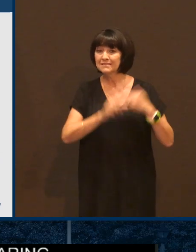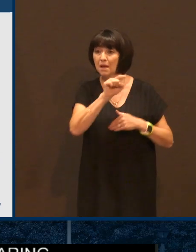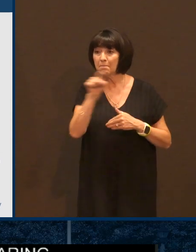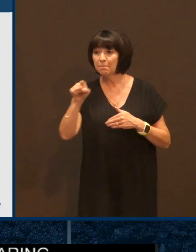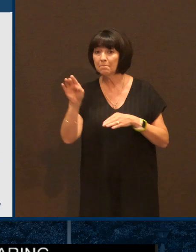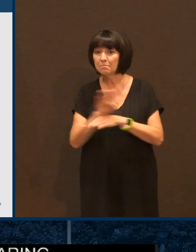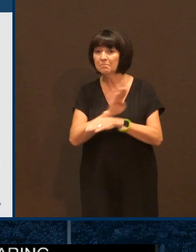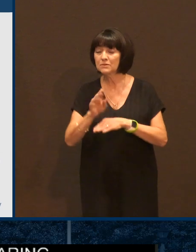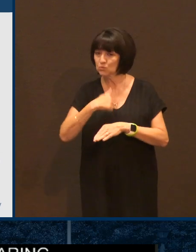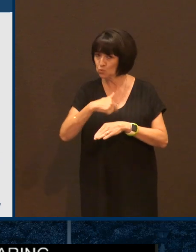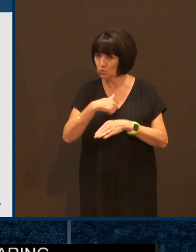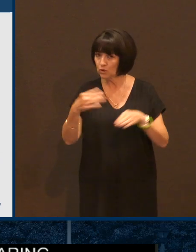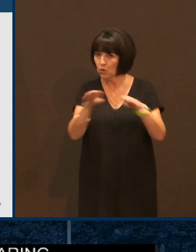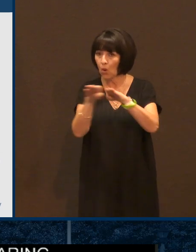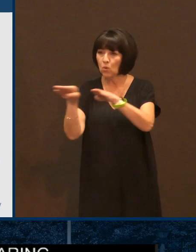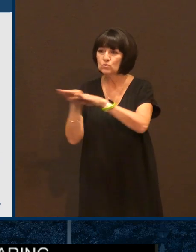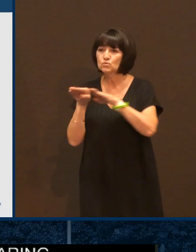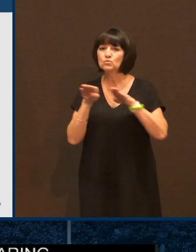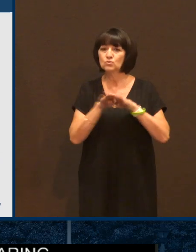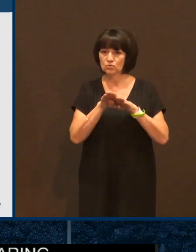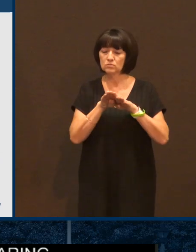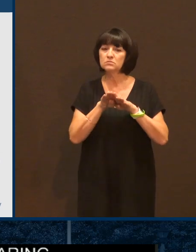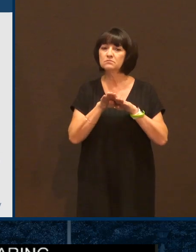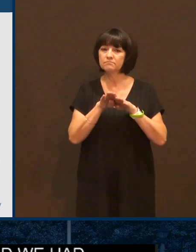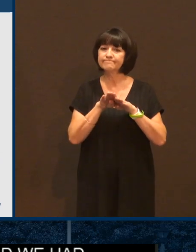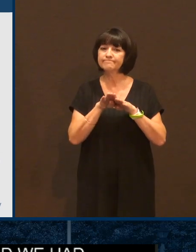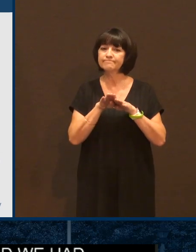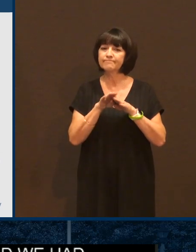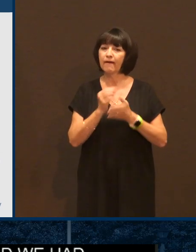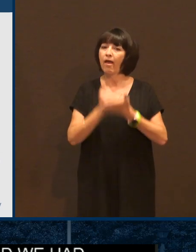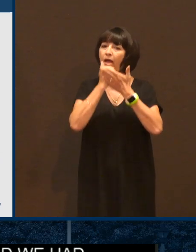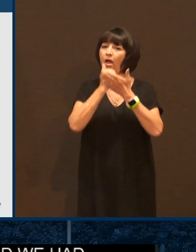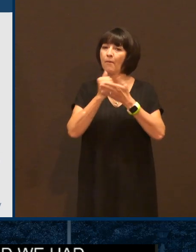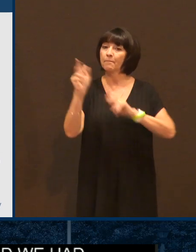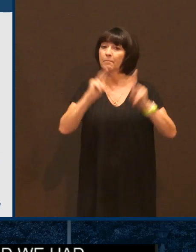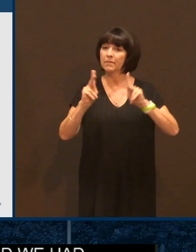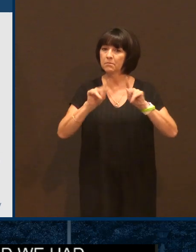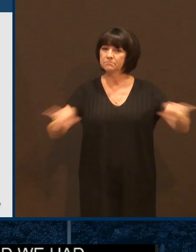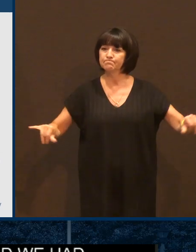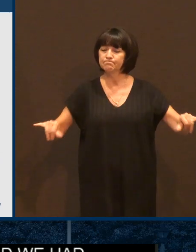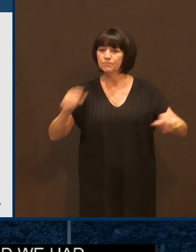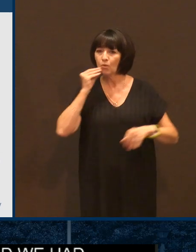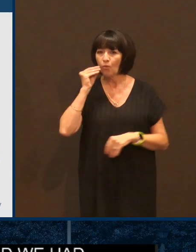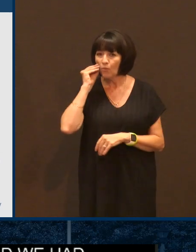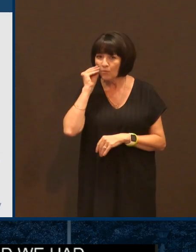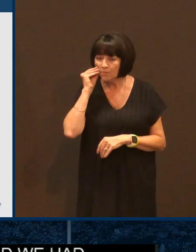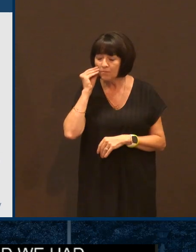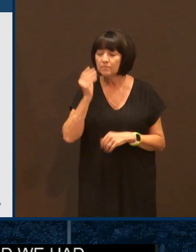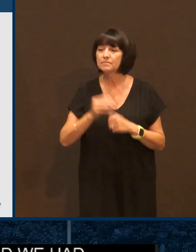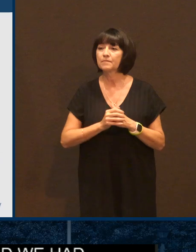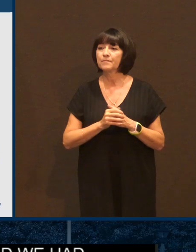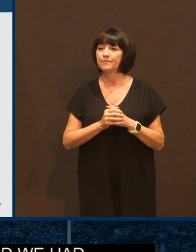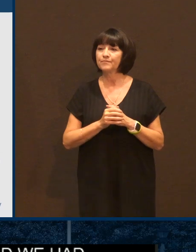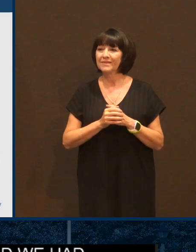with CDC guidance, we had more than 14 days of improving conditions in our state before we